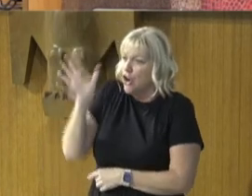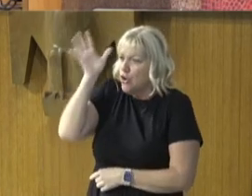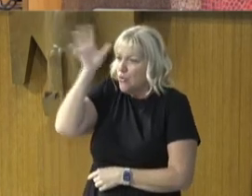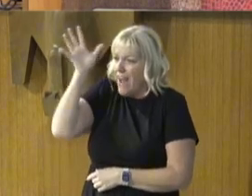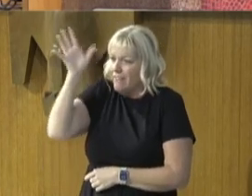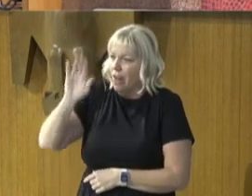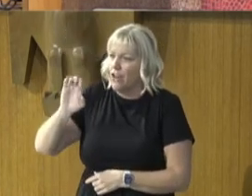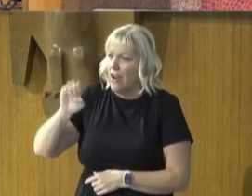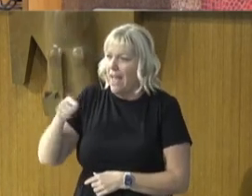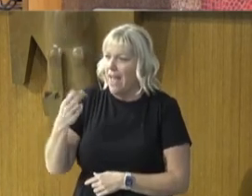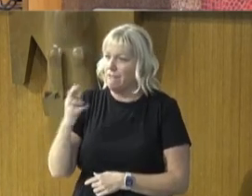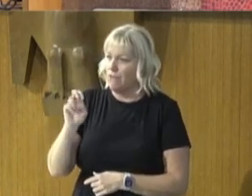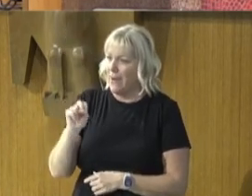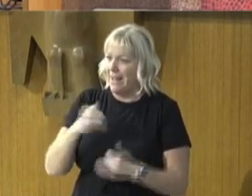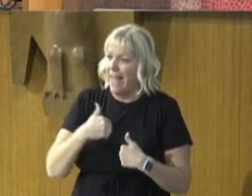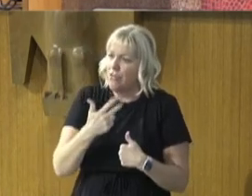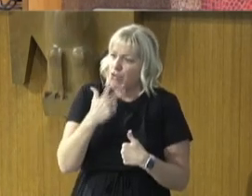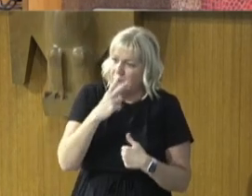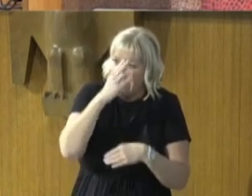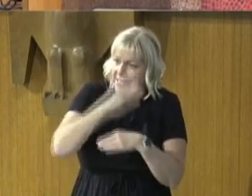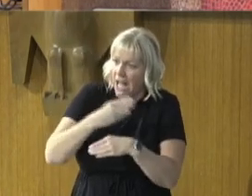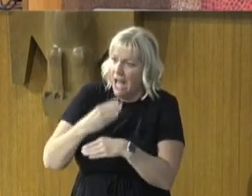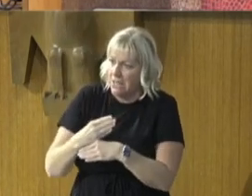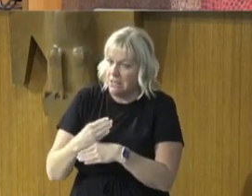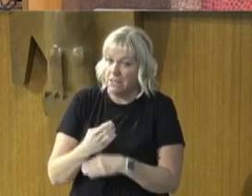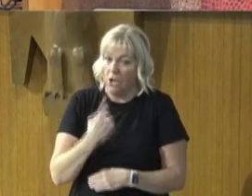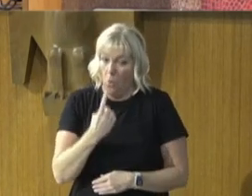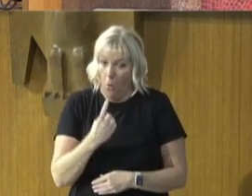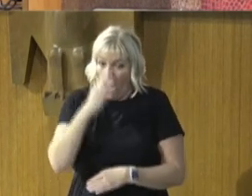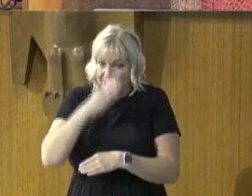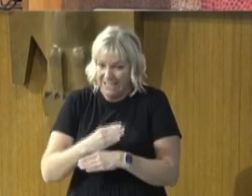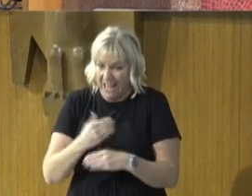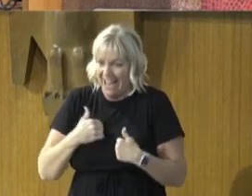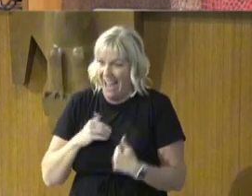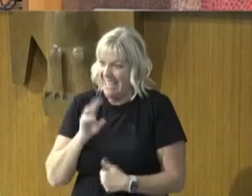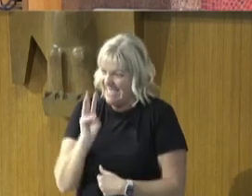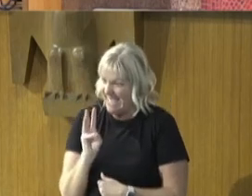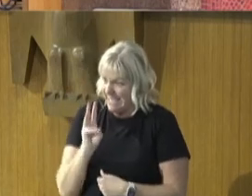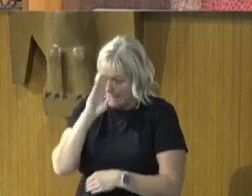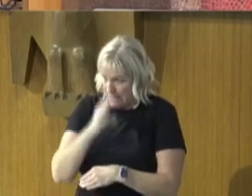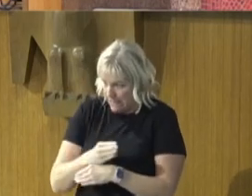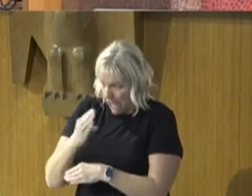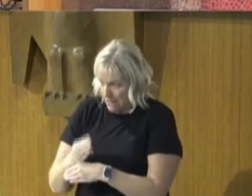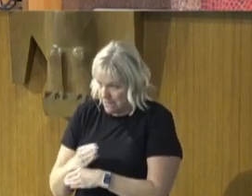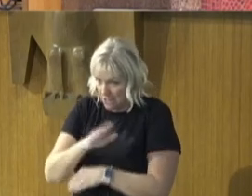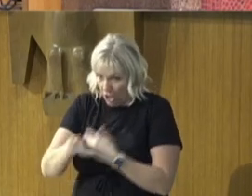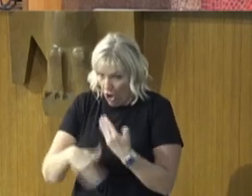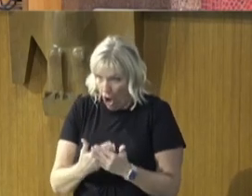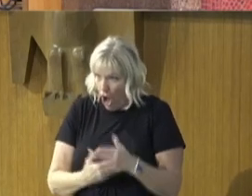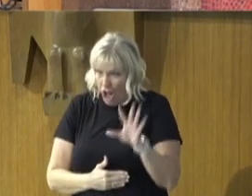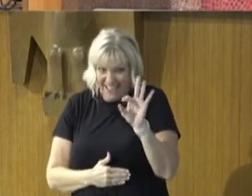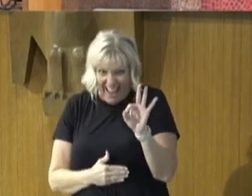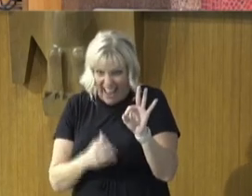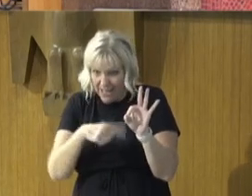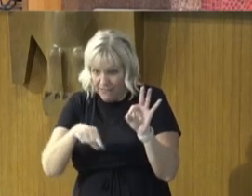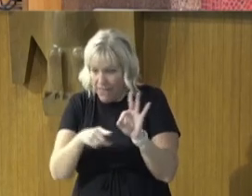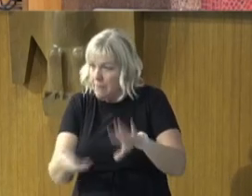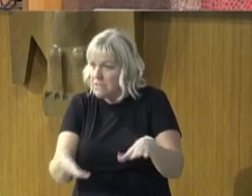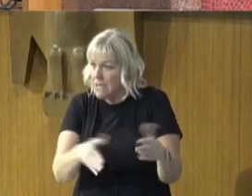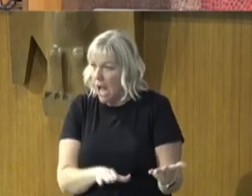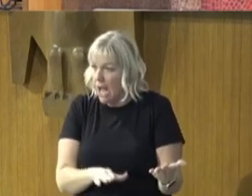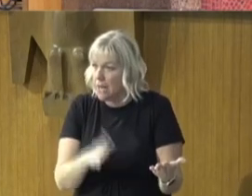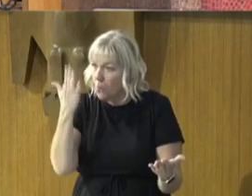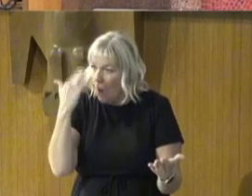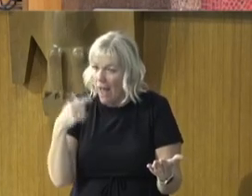had three sons, and one of those sons had six sons, and all nine of them died while trying